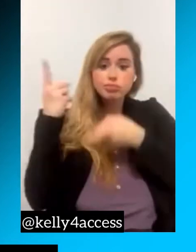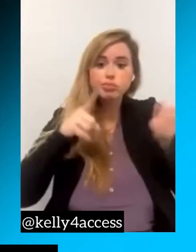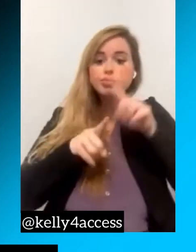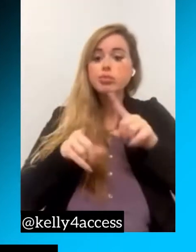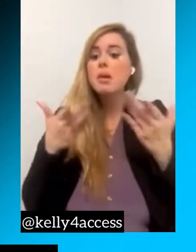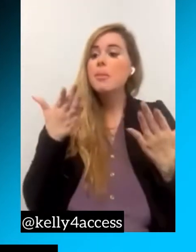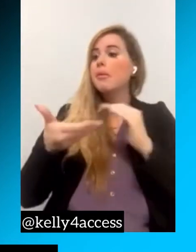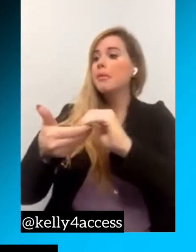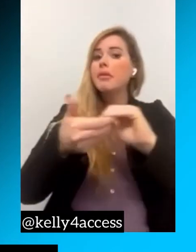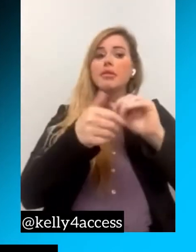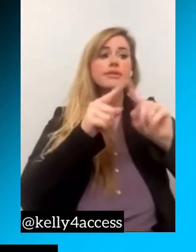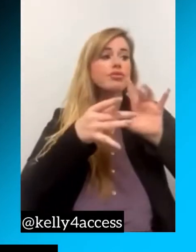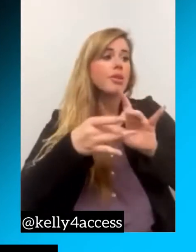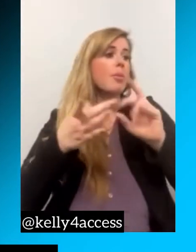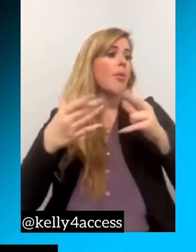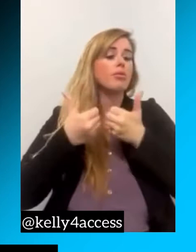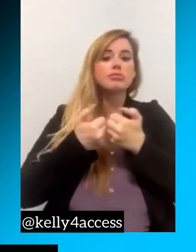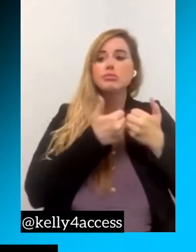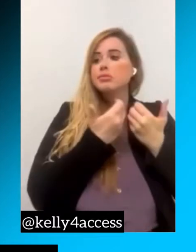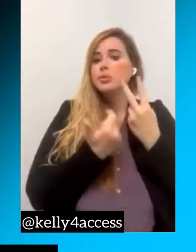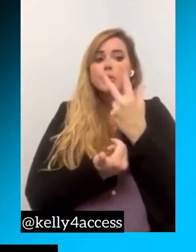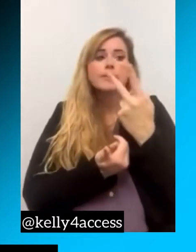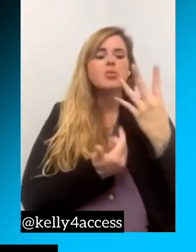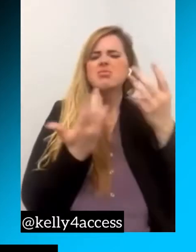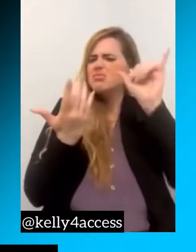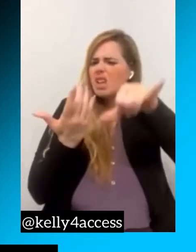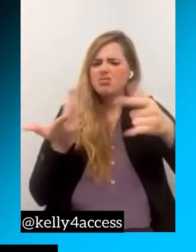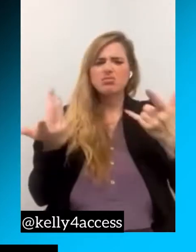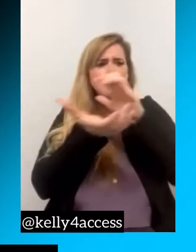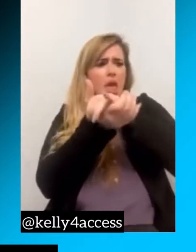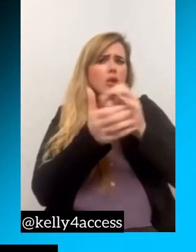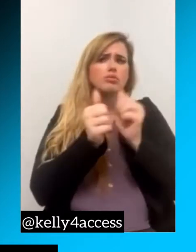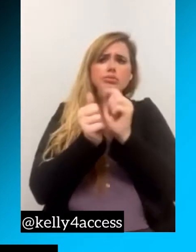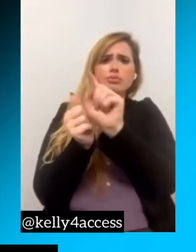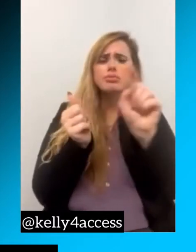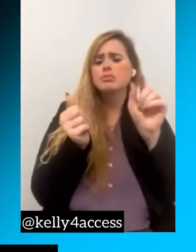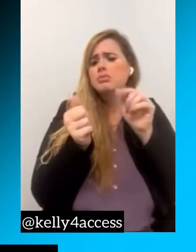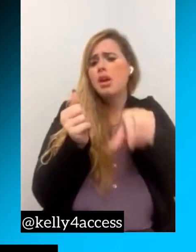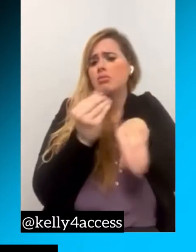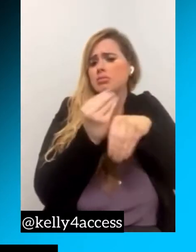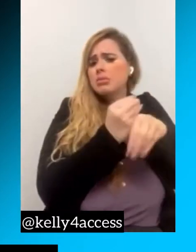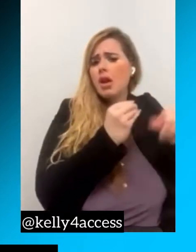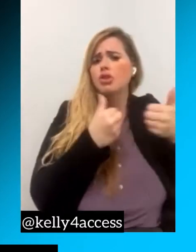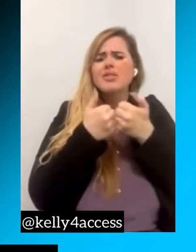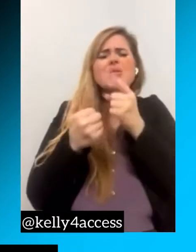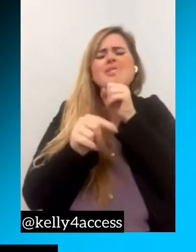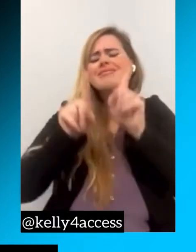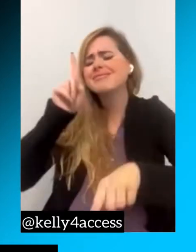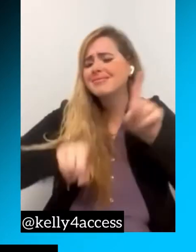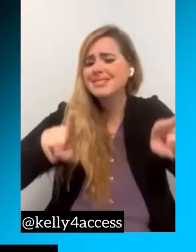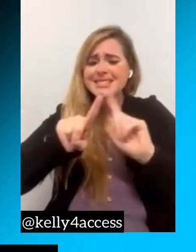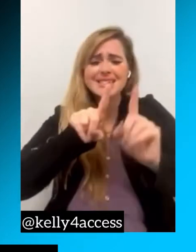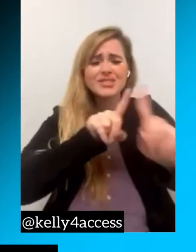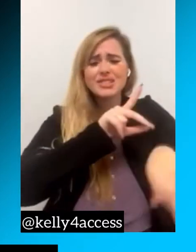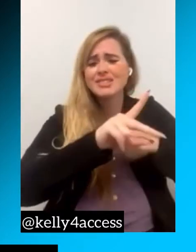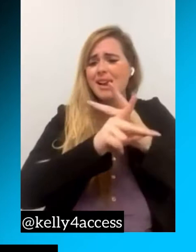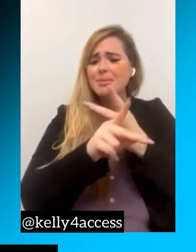So that's the basis, but it can look very, very different. Like there are so many ways to